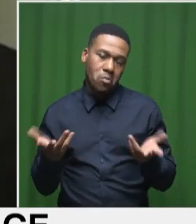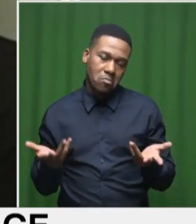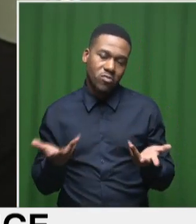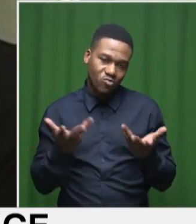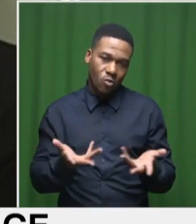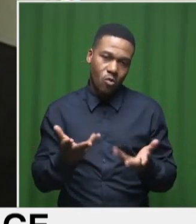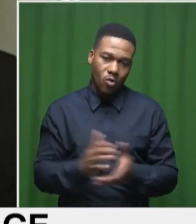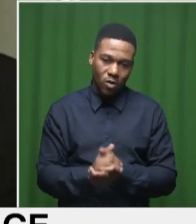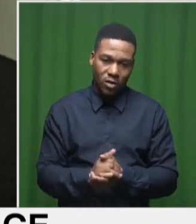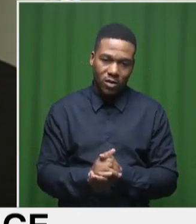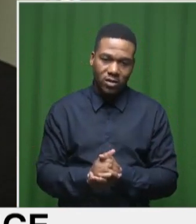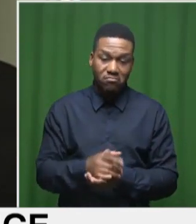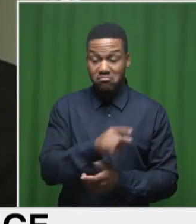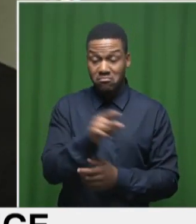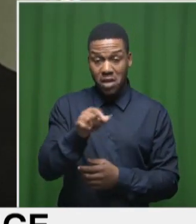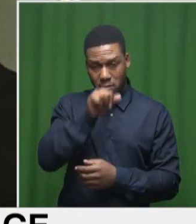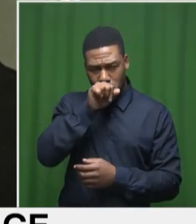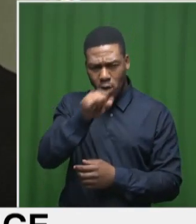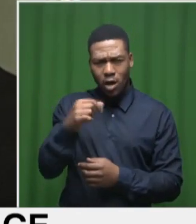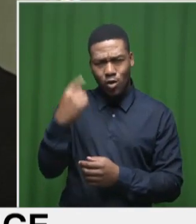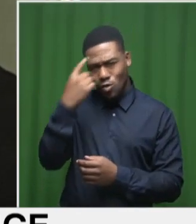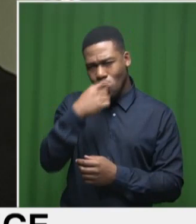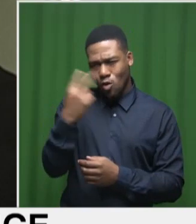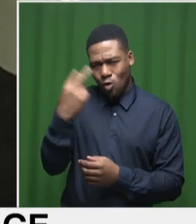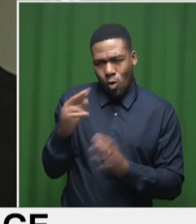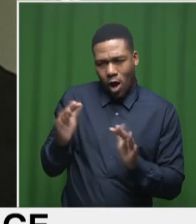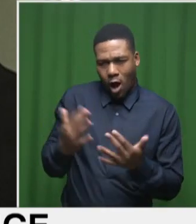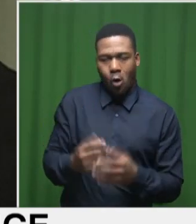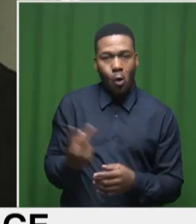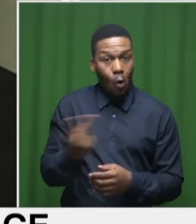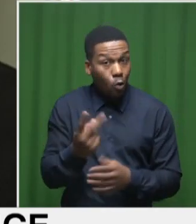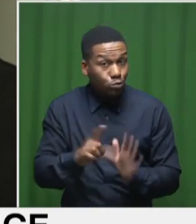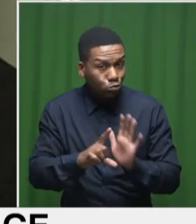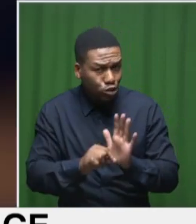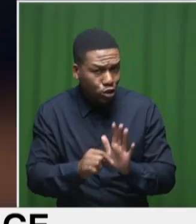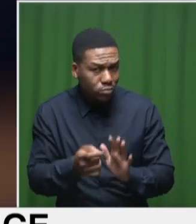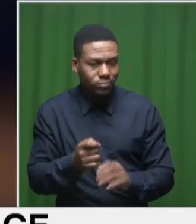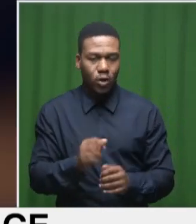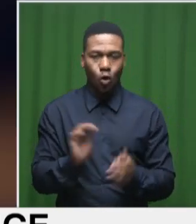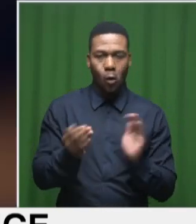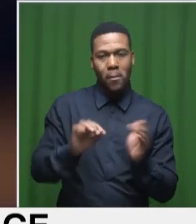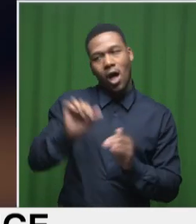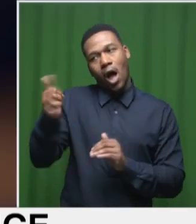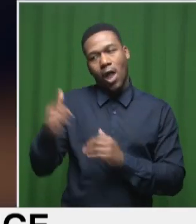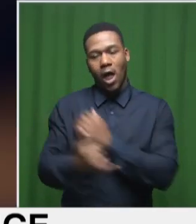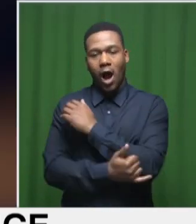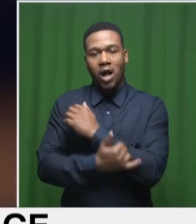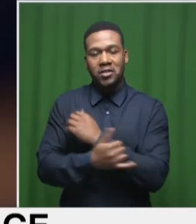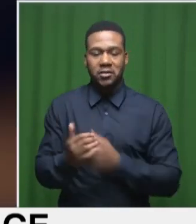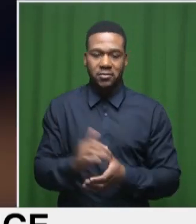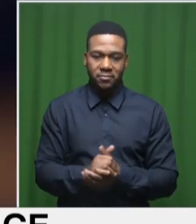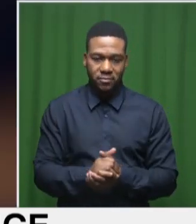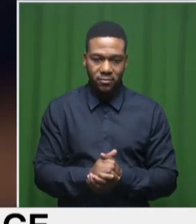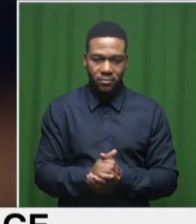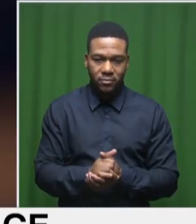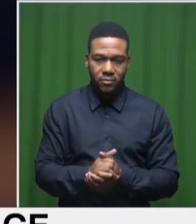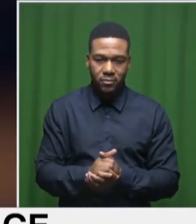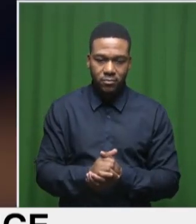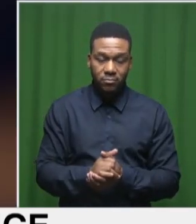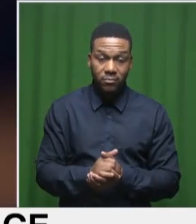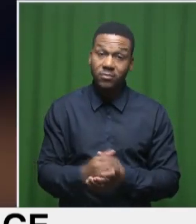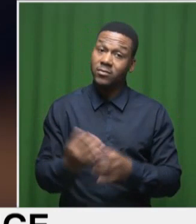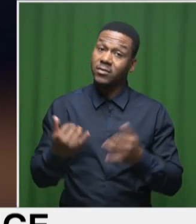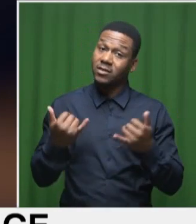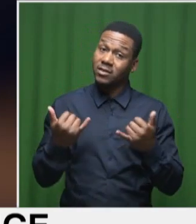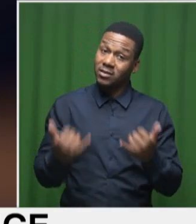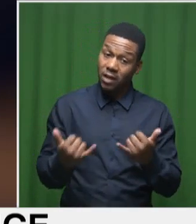They like the way it looks, and it doesn't cost as much as over there. As a result, he has trademarked the concept of